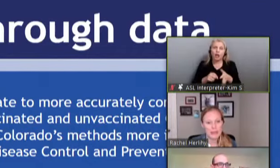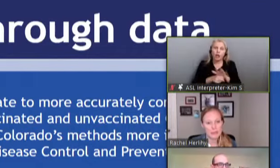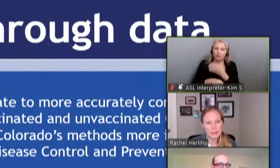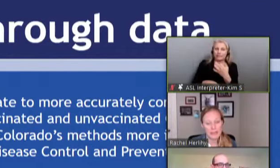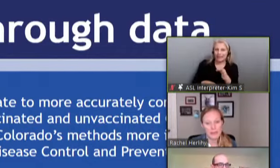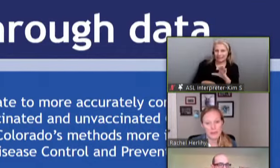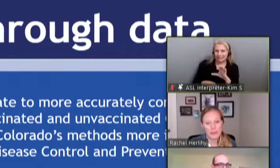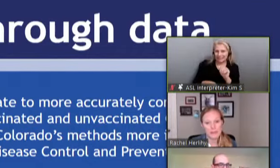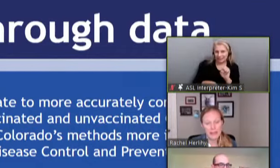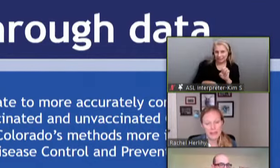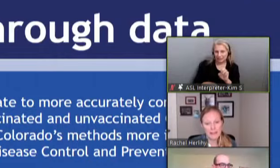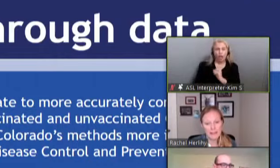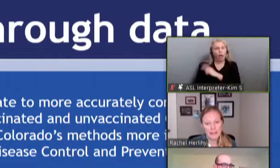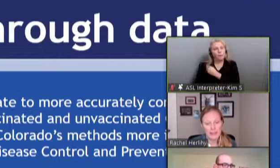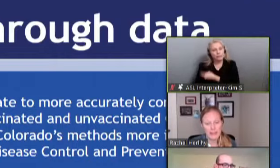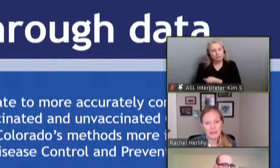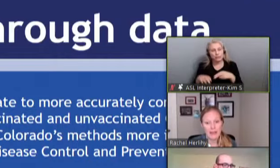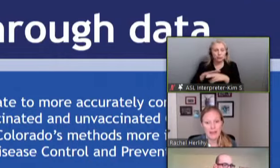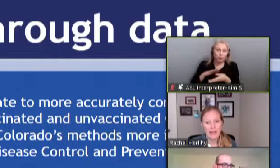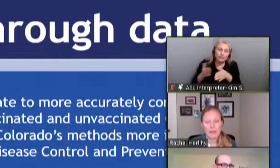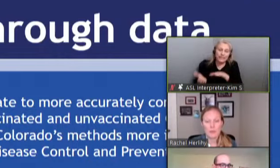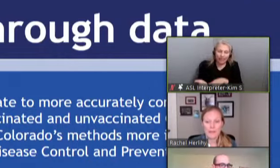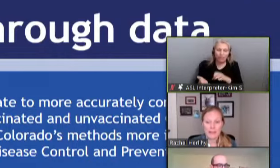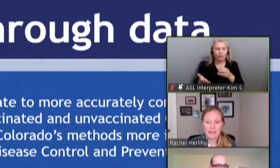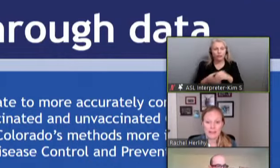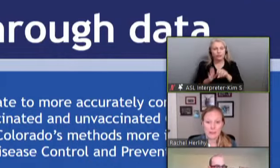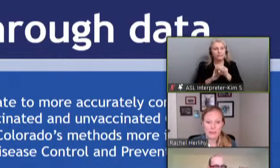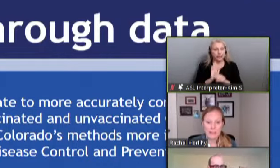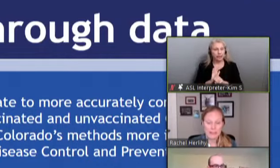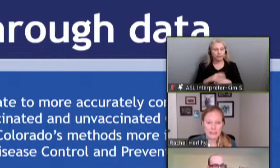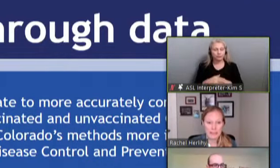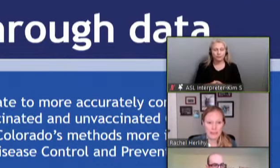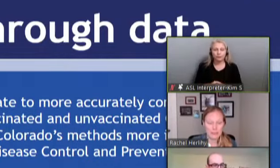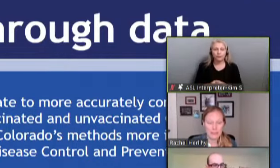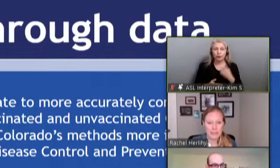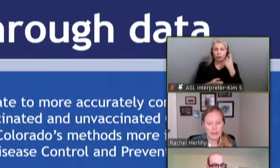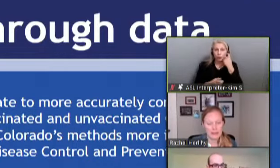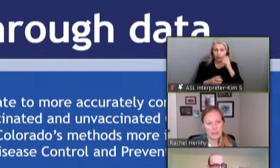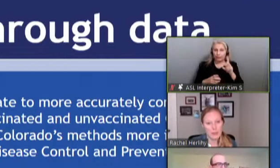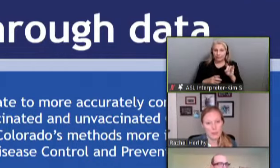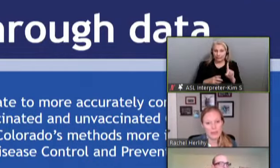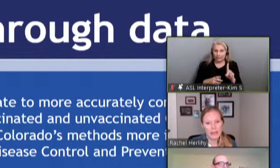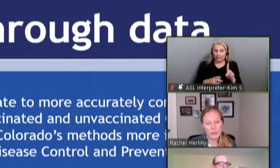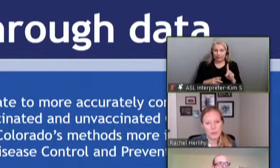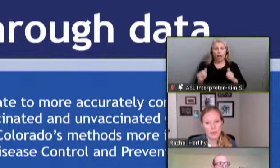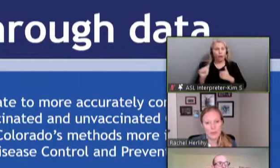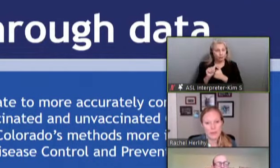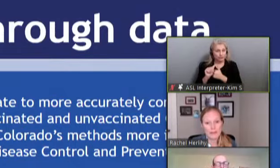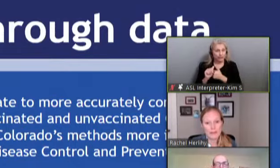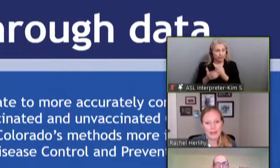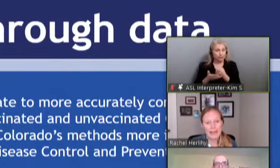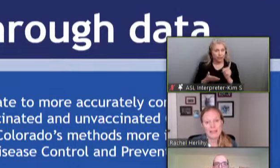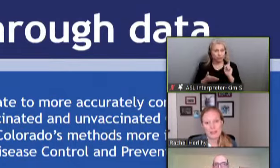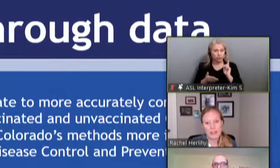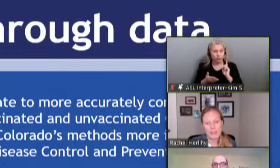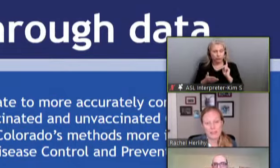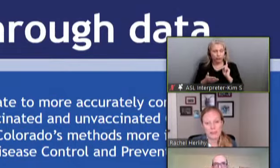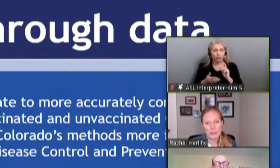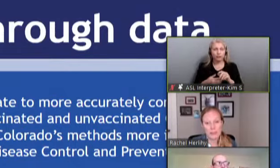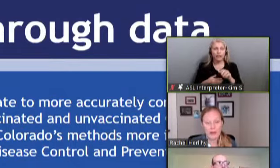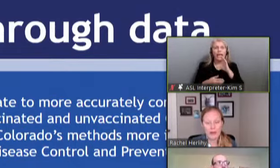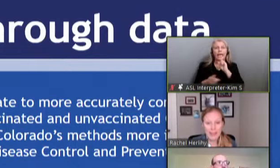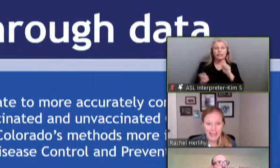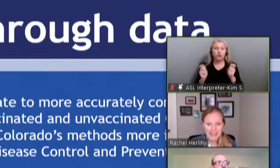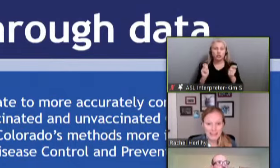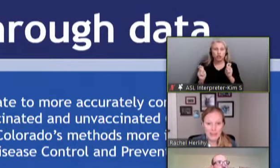case, hospitalization, or death in the state. And one of the things that we recently did and updated in our dashboard last week was age